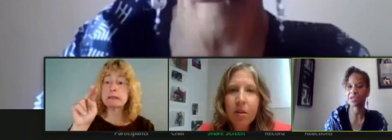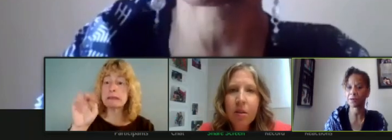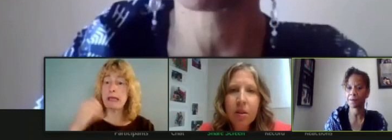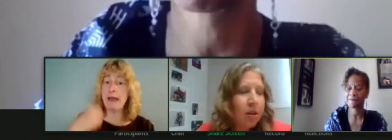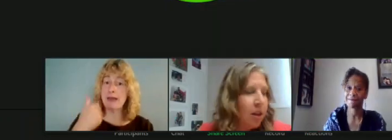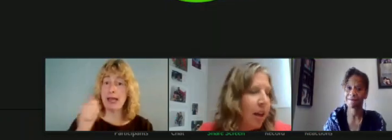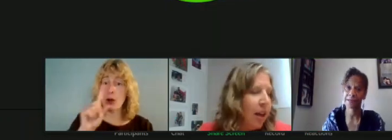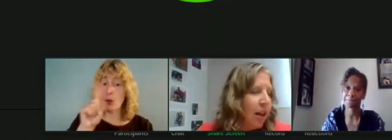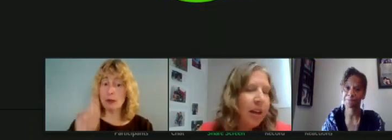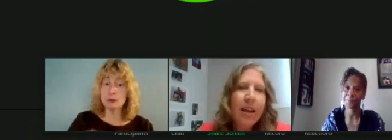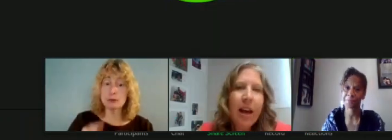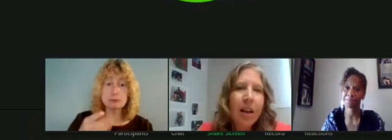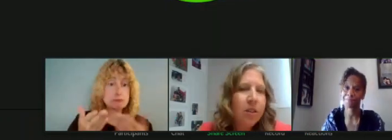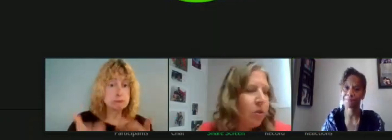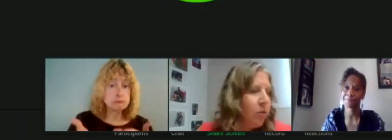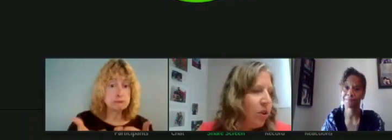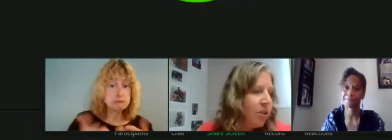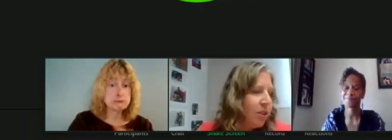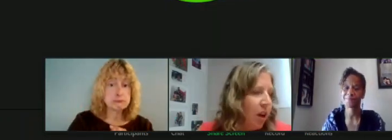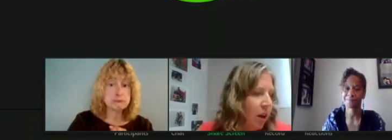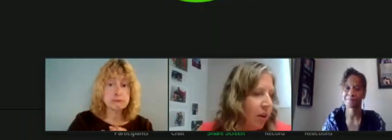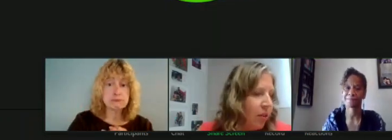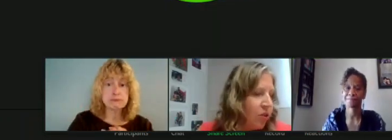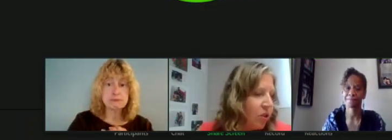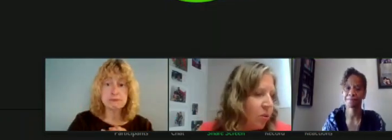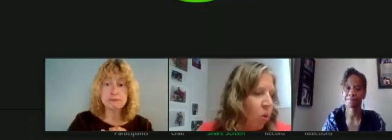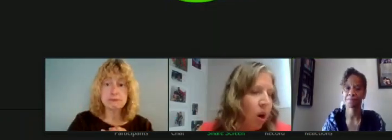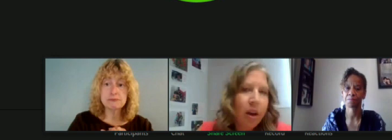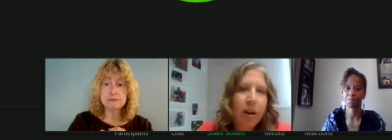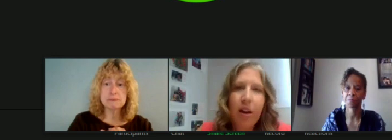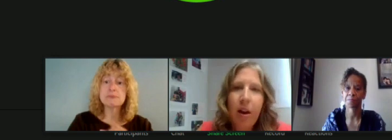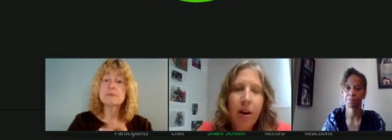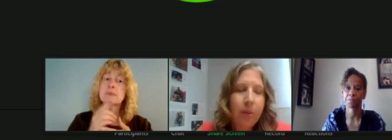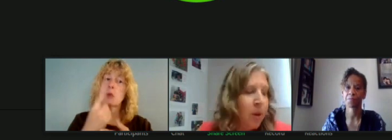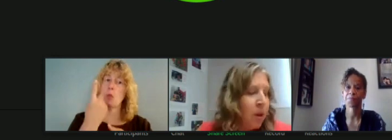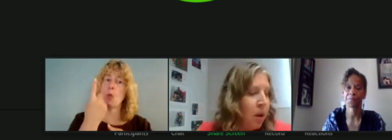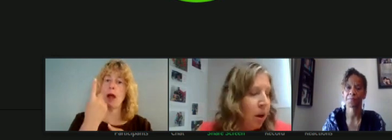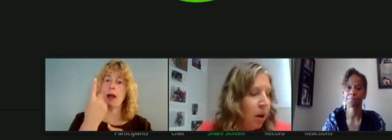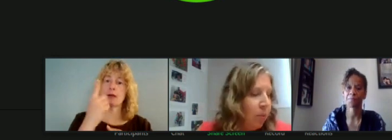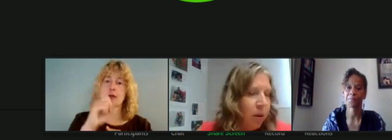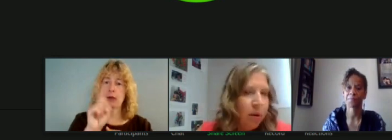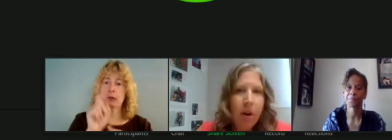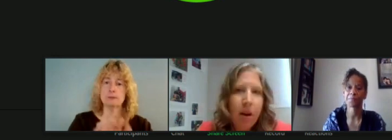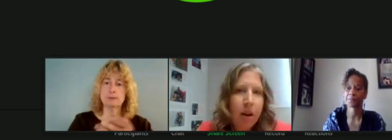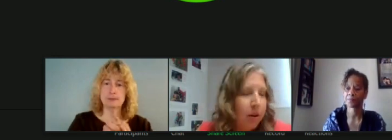next speaker? Yeah, so there's just one.